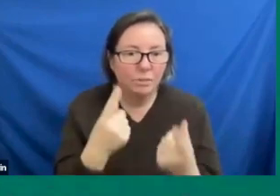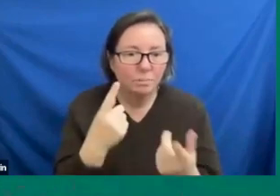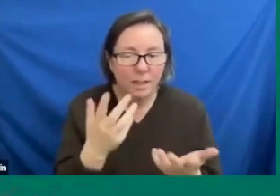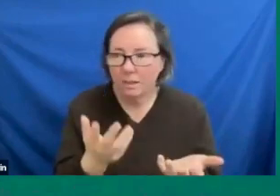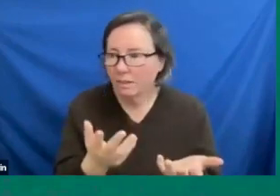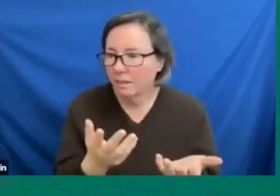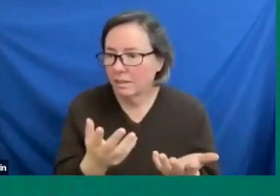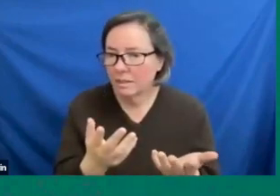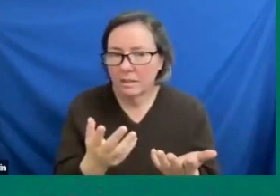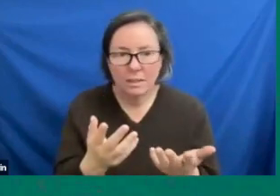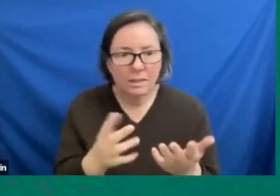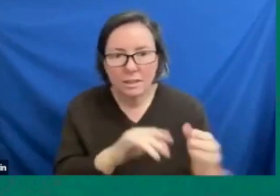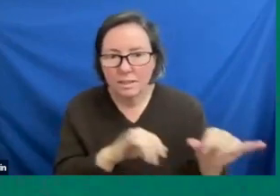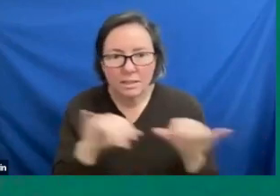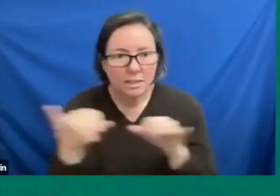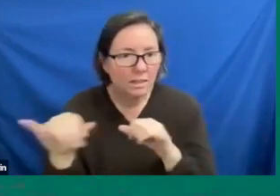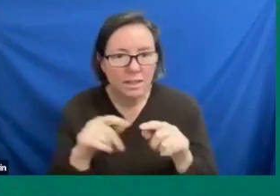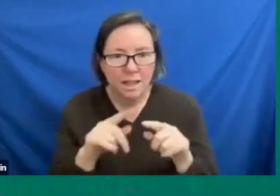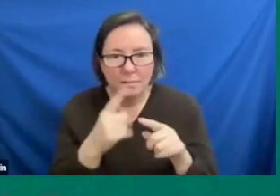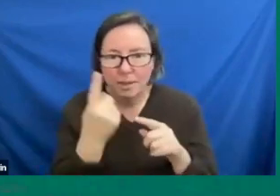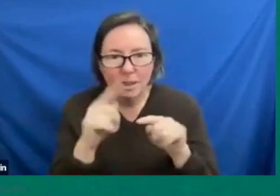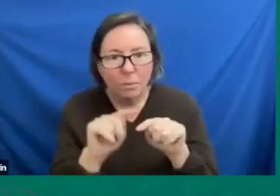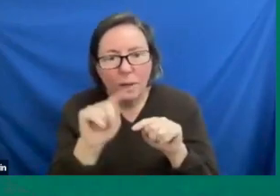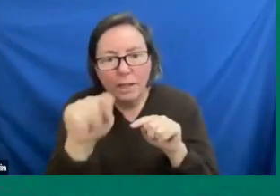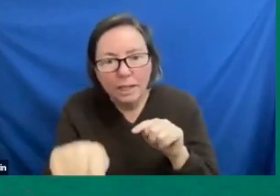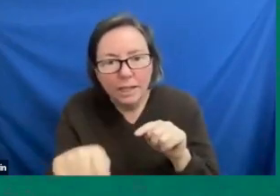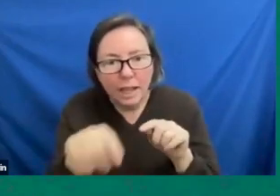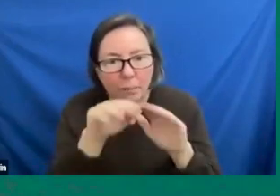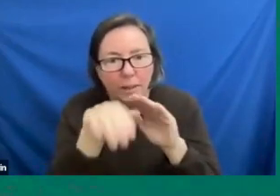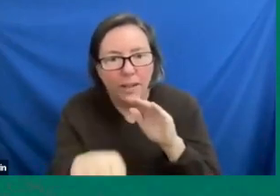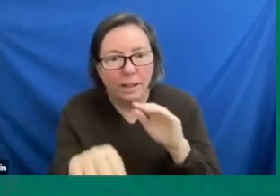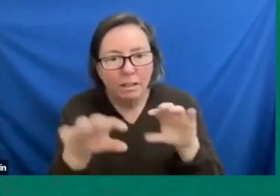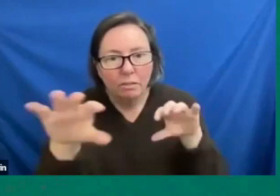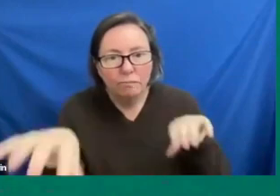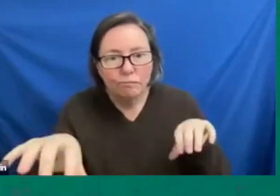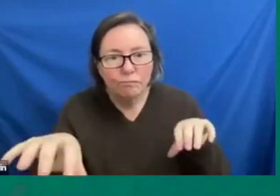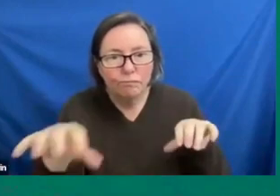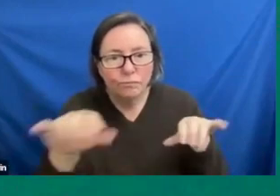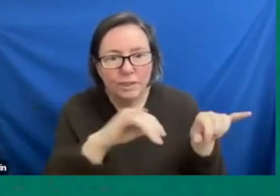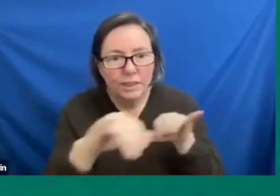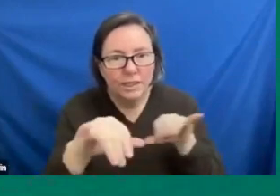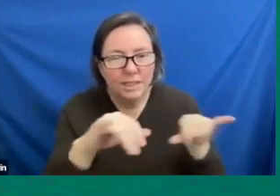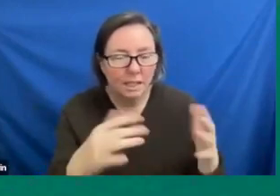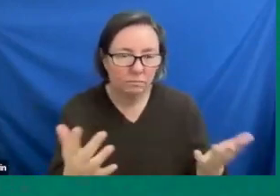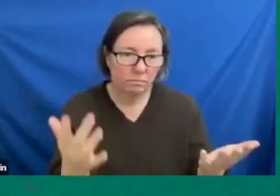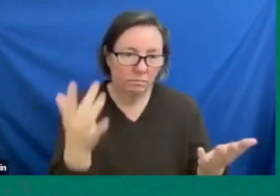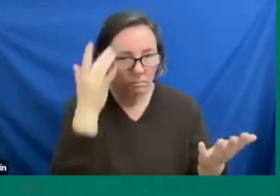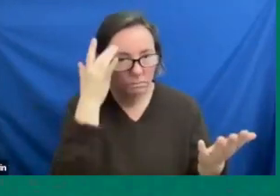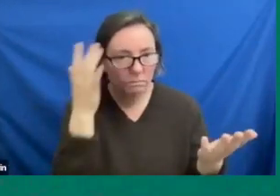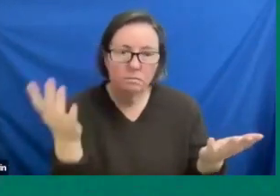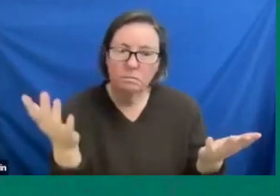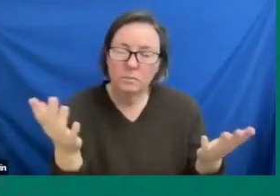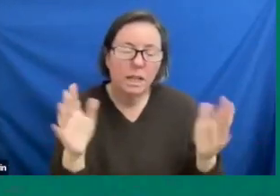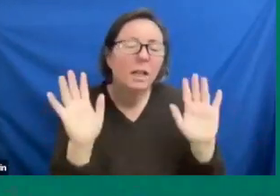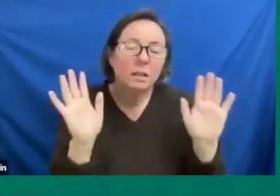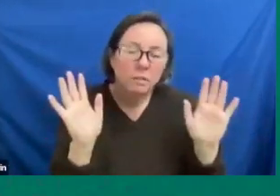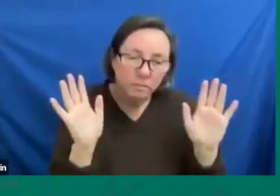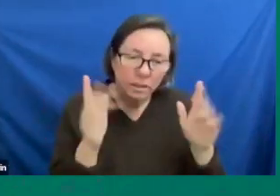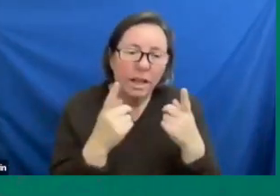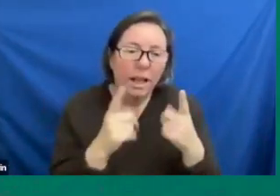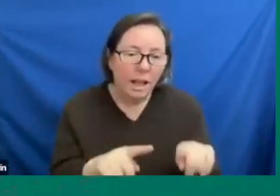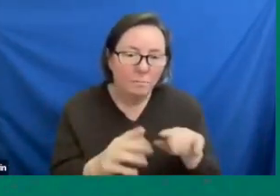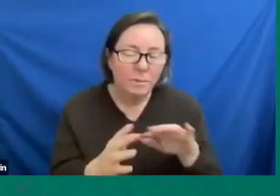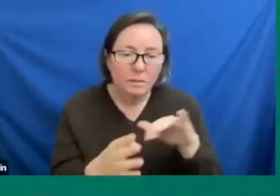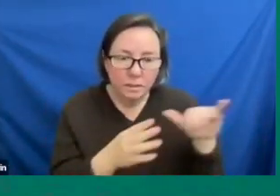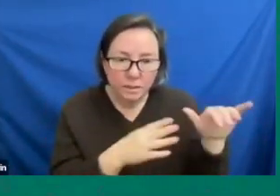kind of replicates the one down the hill, just down the hill at this site. So that happened. It's water under the bridge. I know people